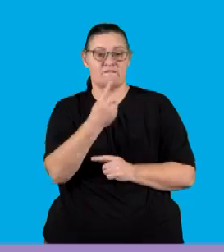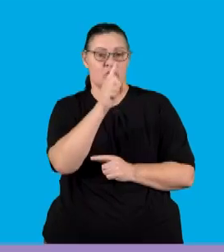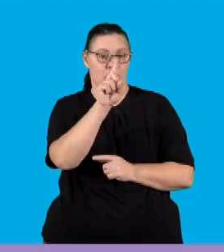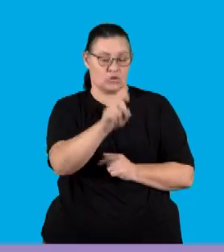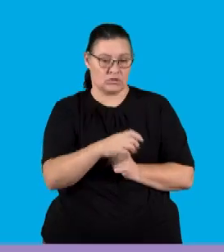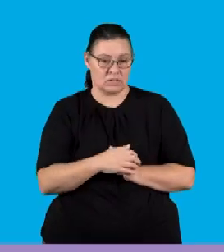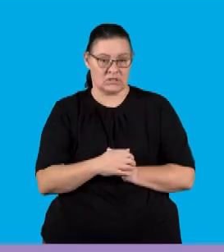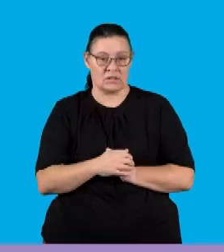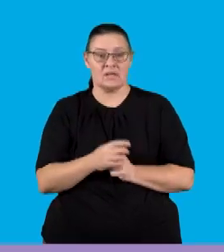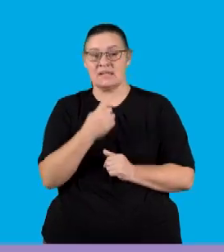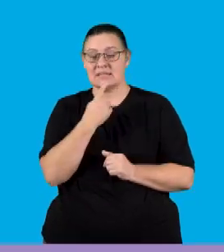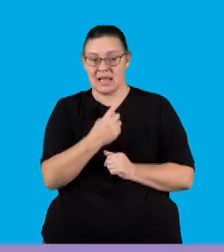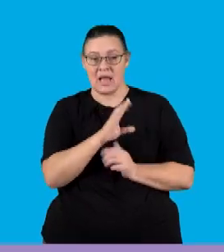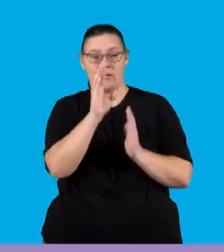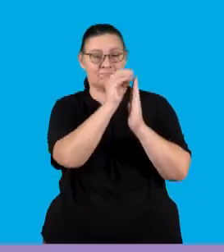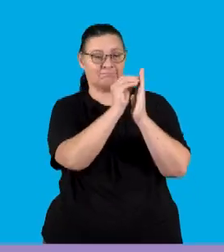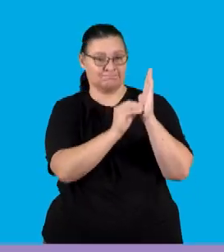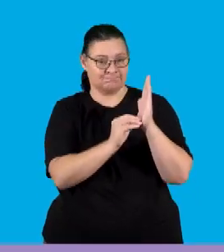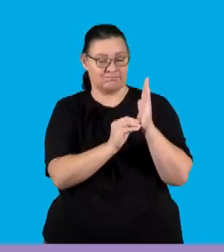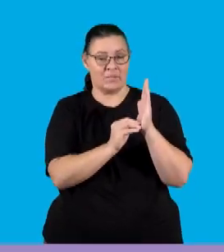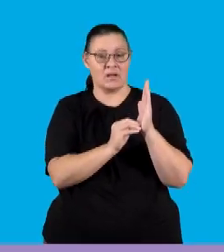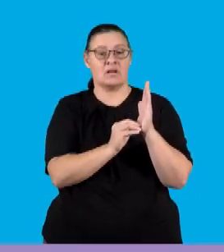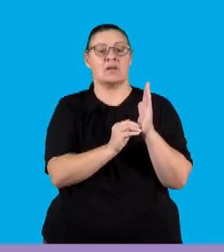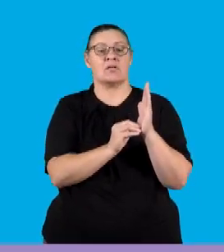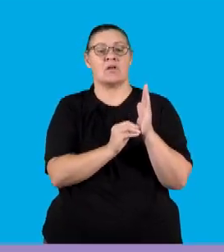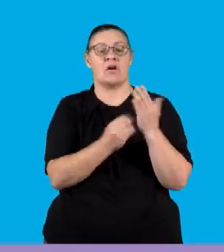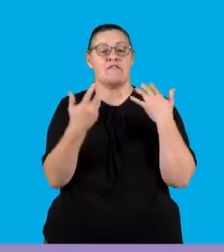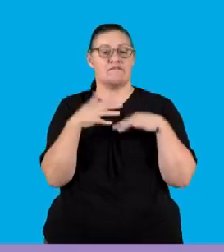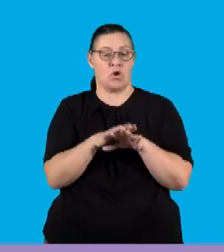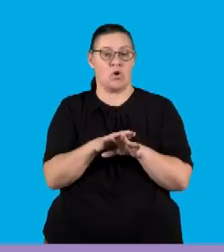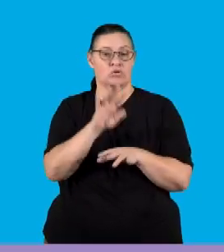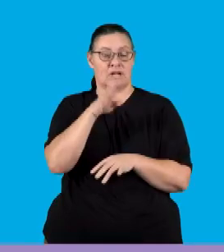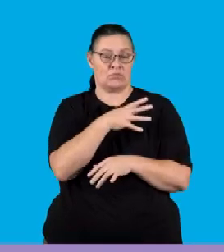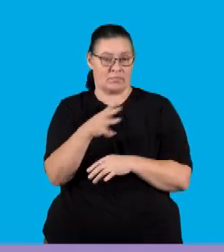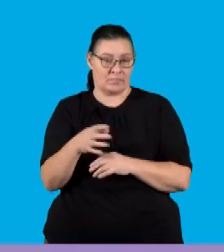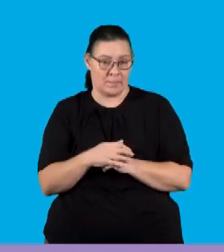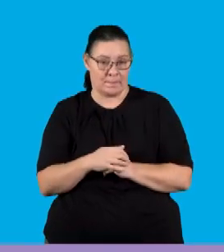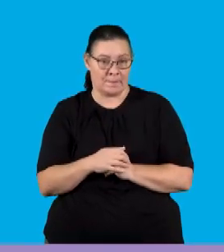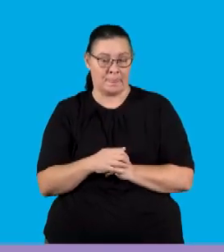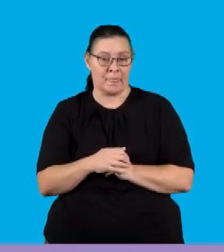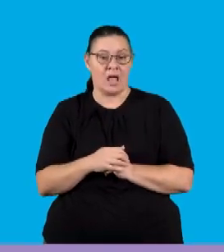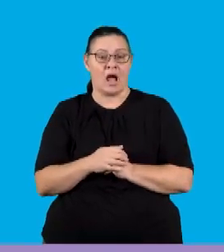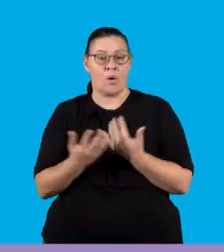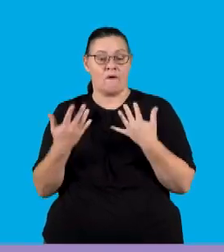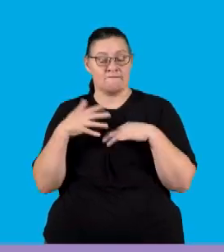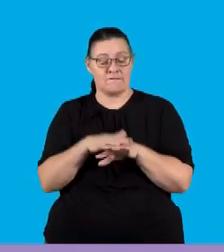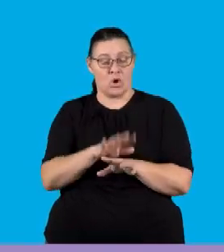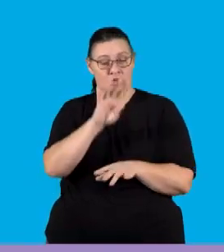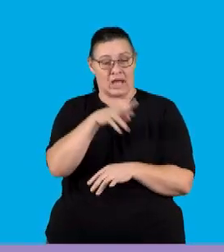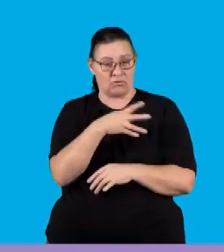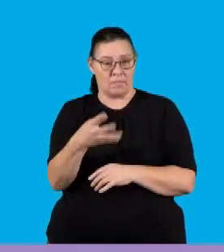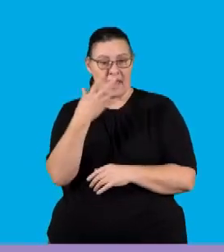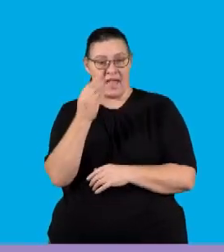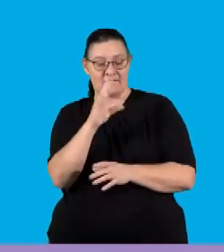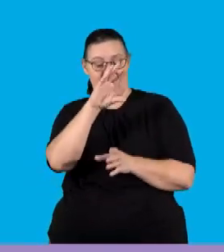look at our first question. So it says they fill in the following flow diagram. Now remember, our flow